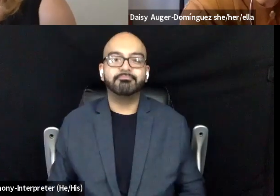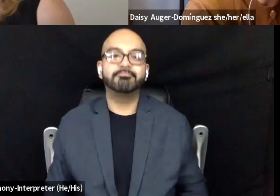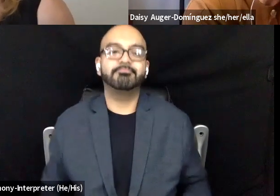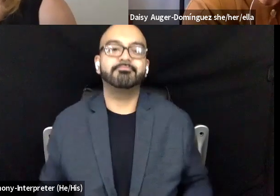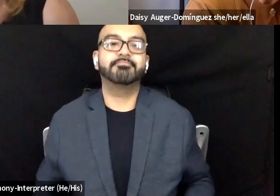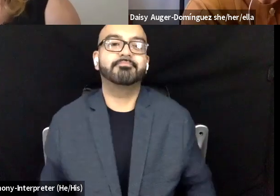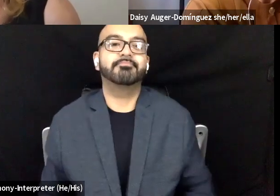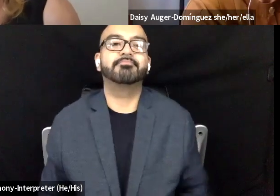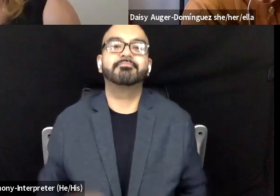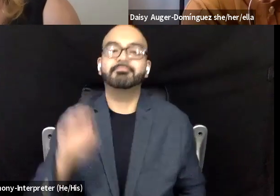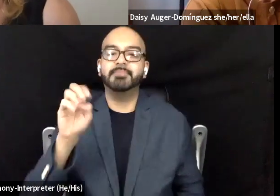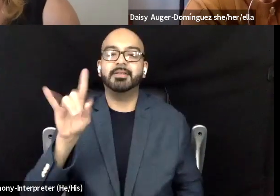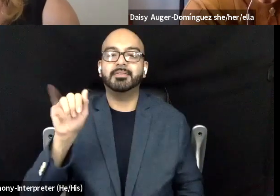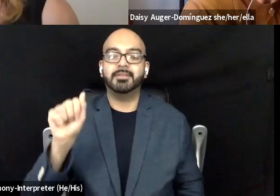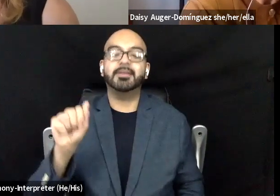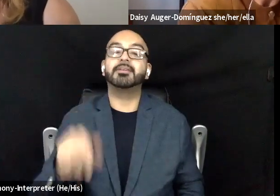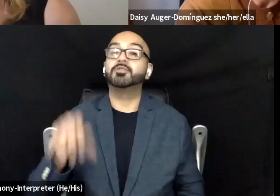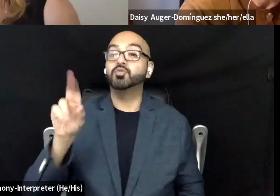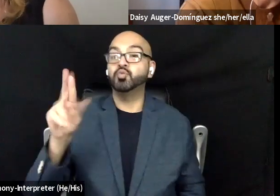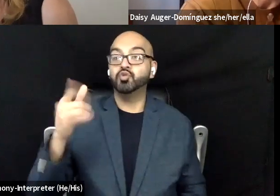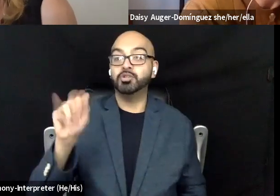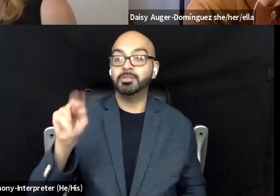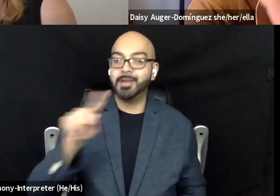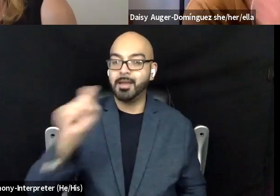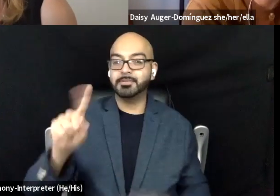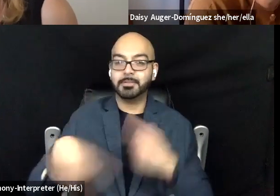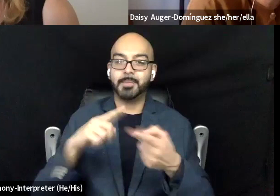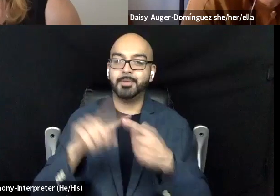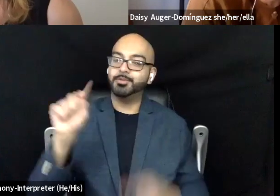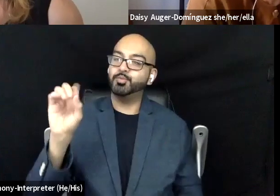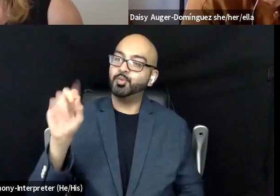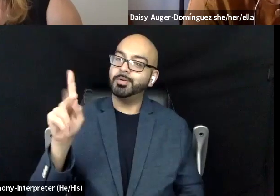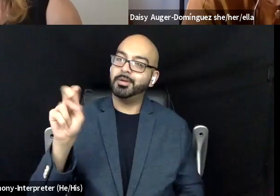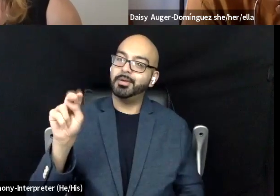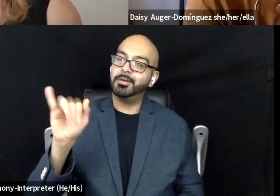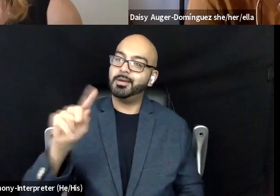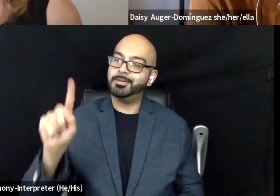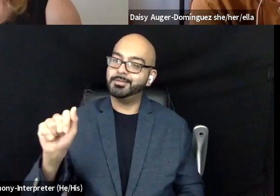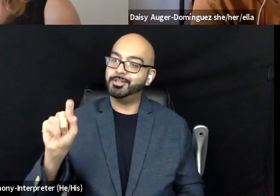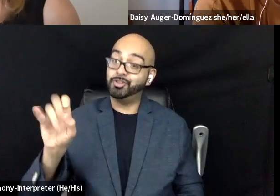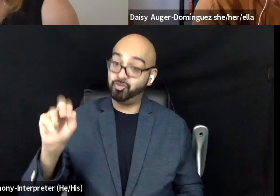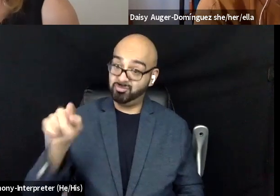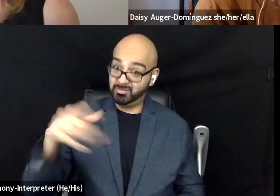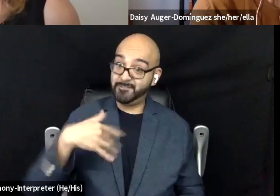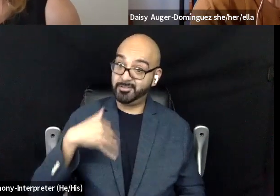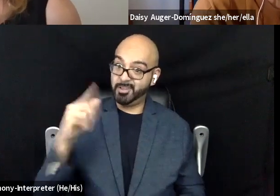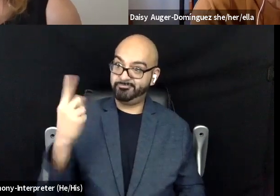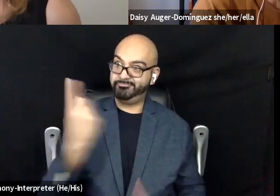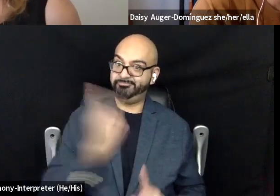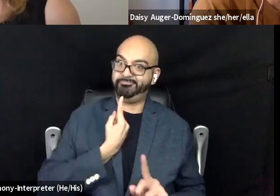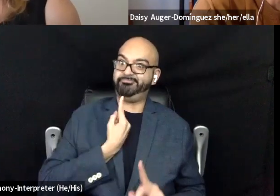Sujin asks about tokenization. Have you ever felt tokenized? And what do you do about it, essentially?